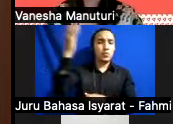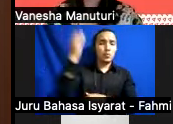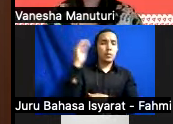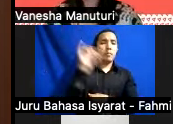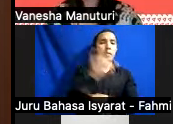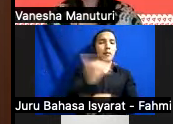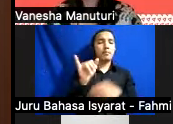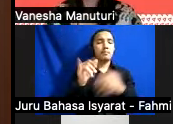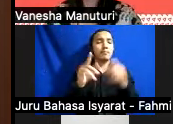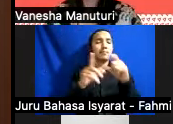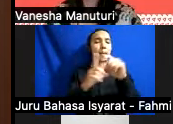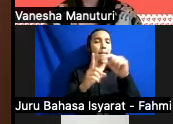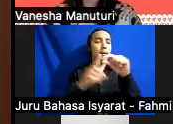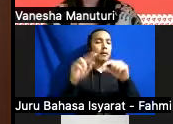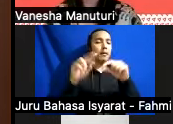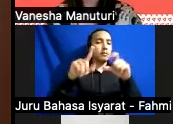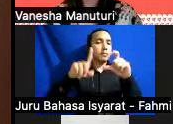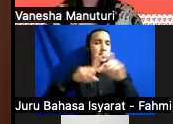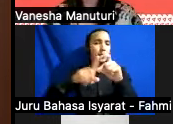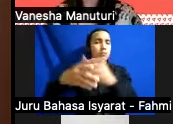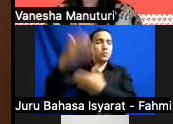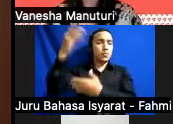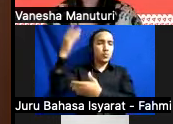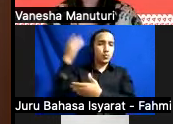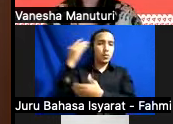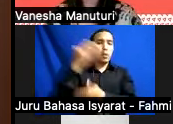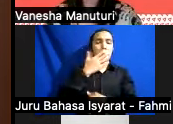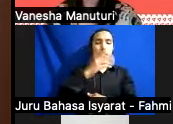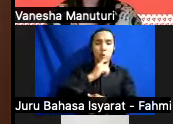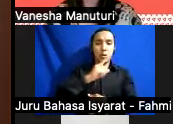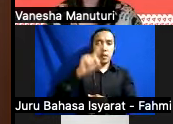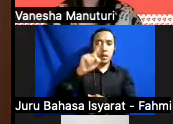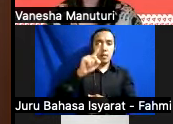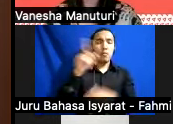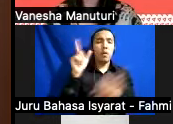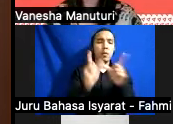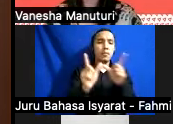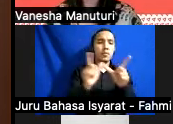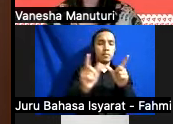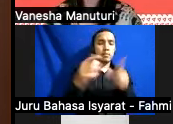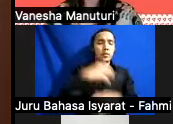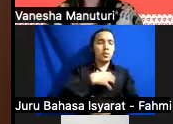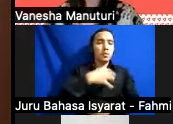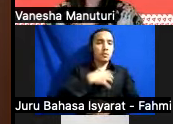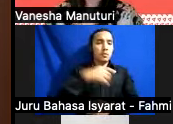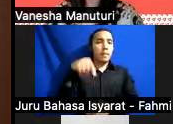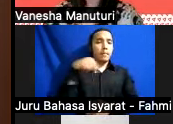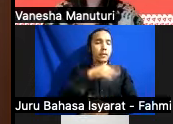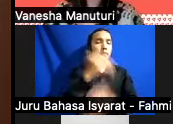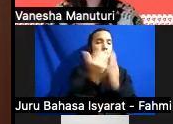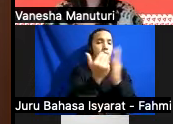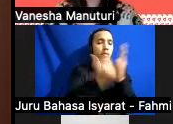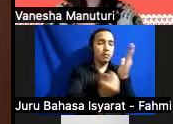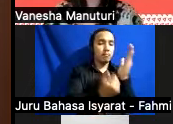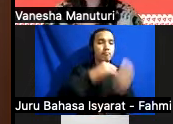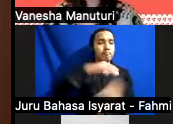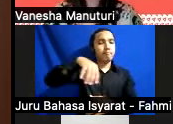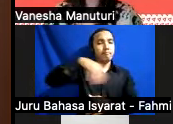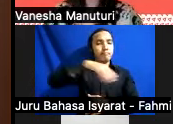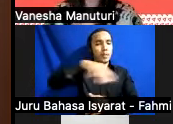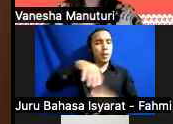quite a strict discussion and discourse with the legislative, but we still think that the regional regulation still has